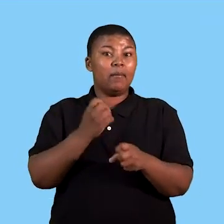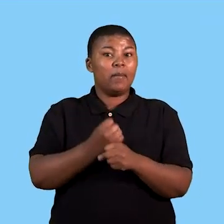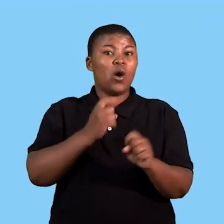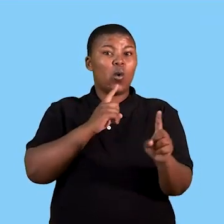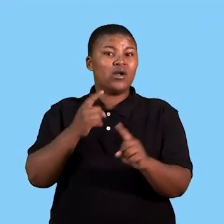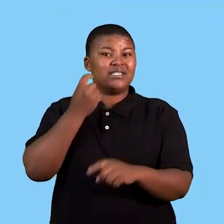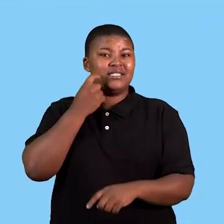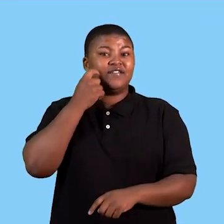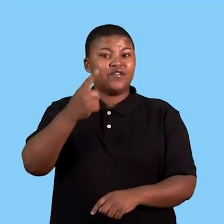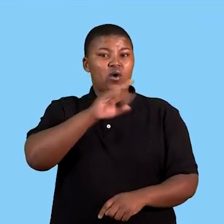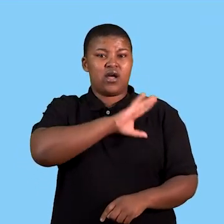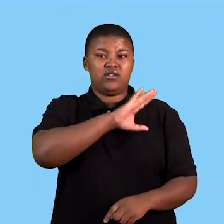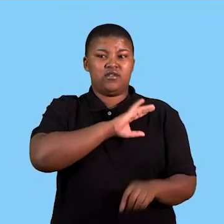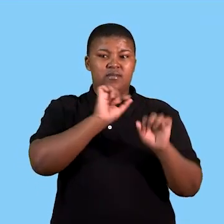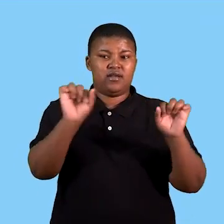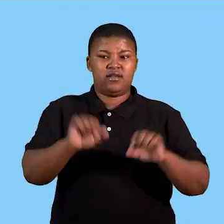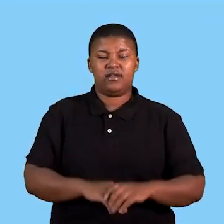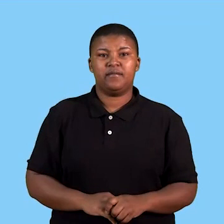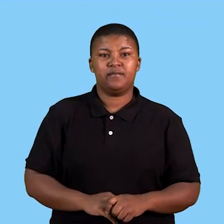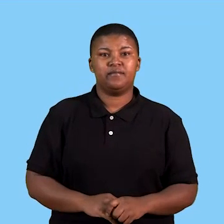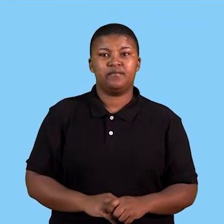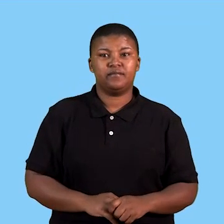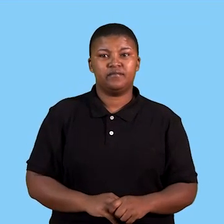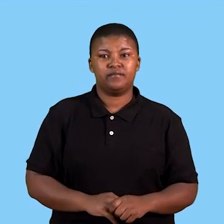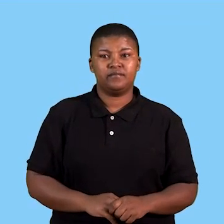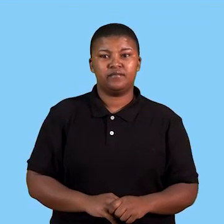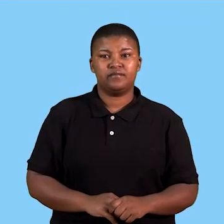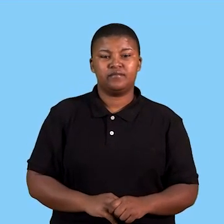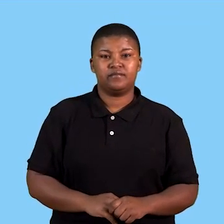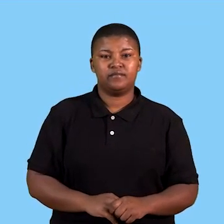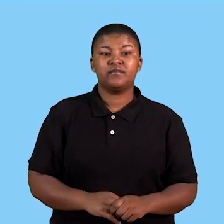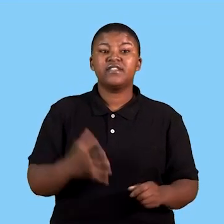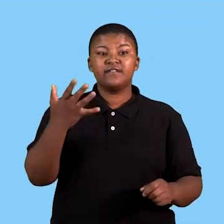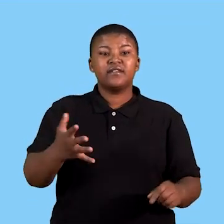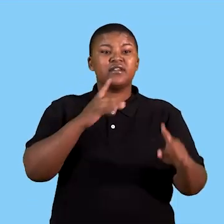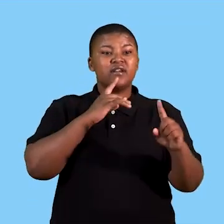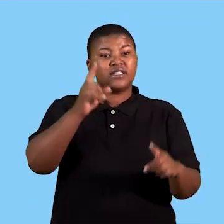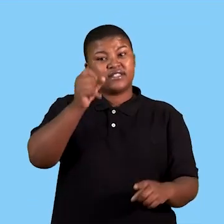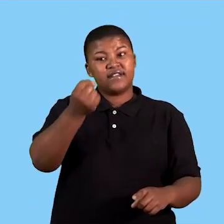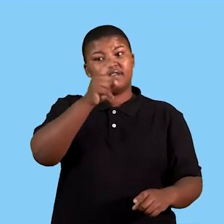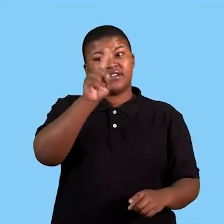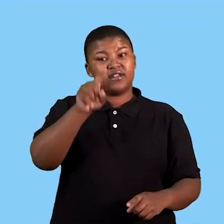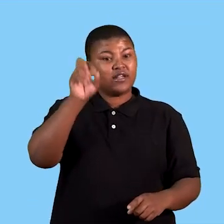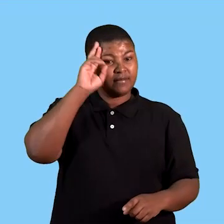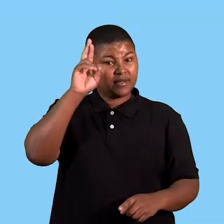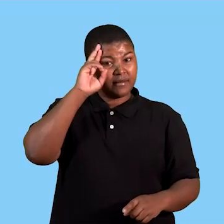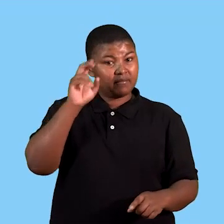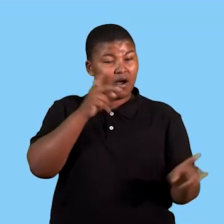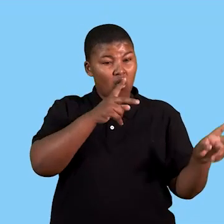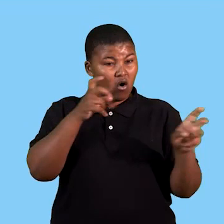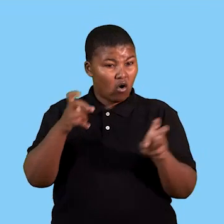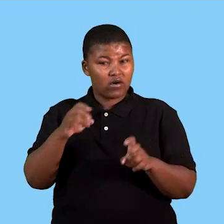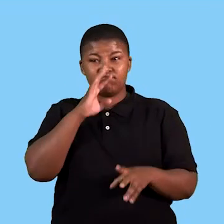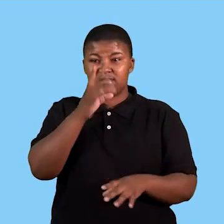ordering easier for her customers. So there we have answered the first question. Remember, quoting